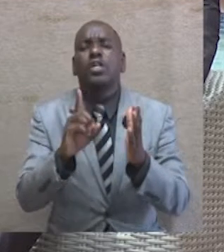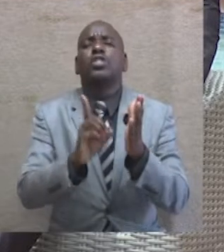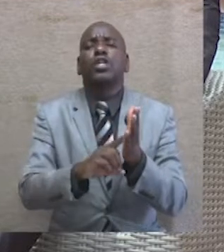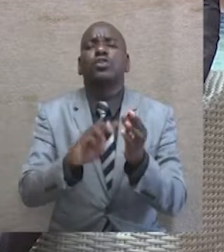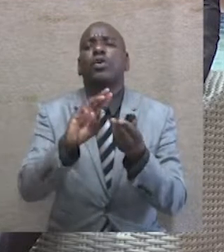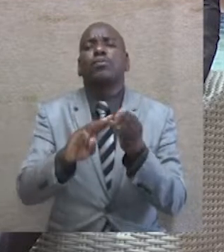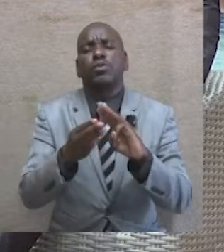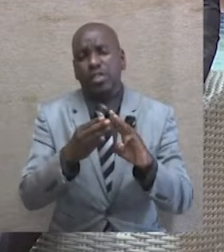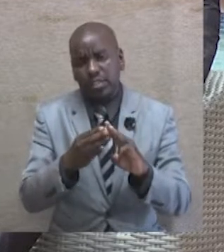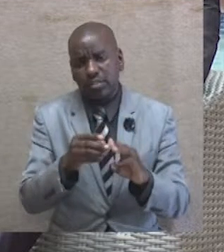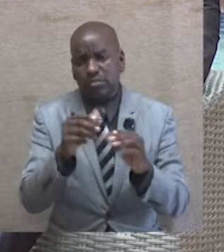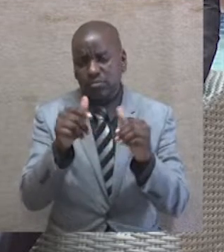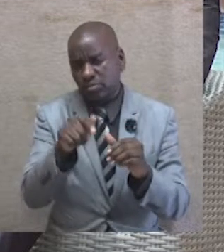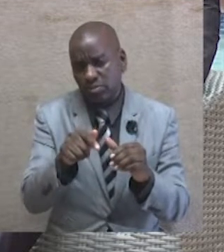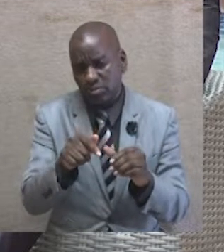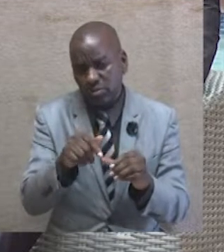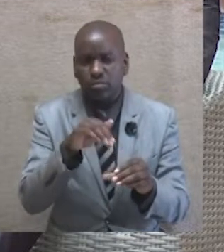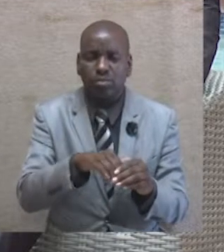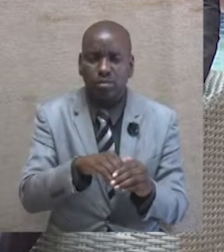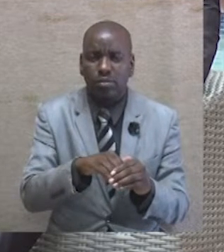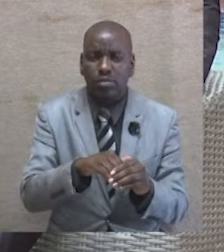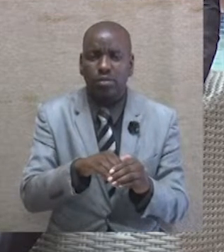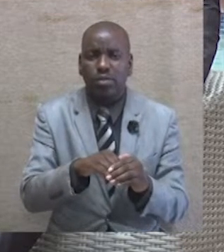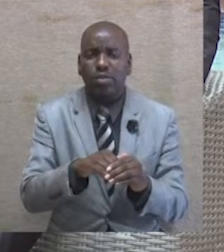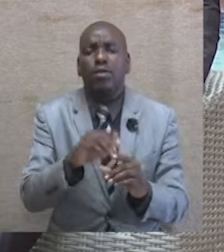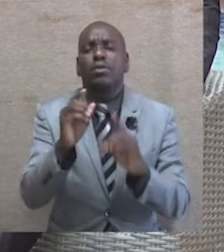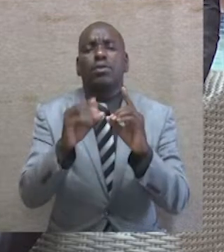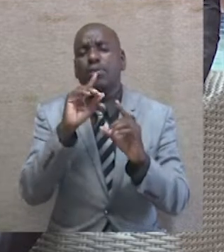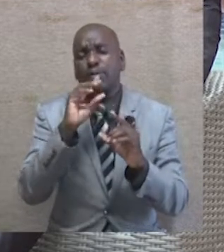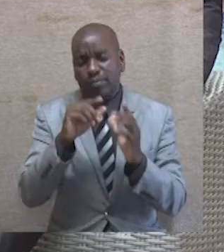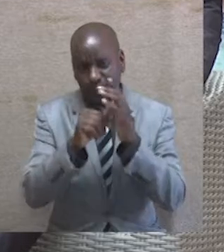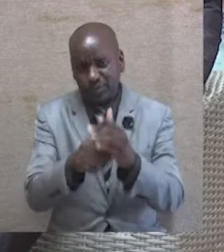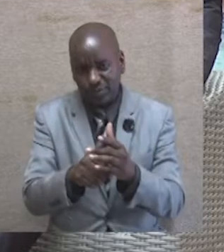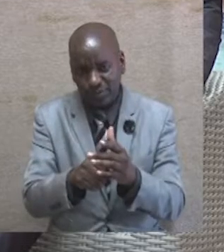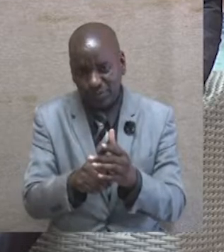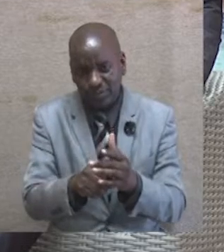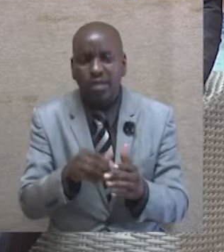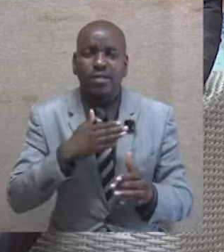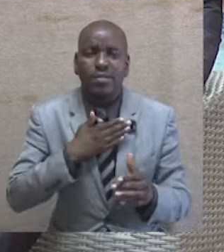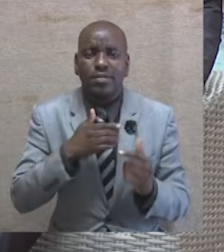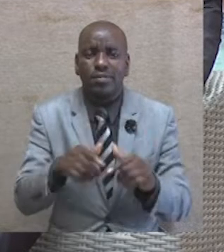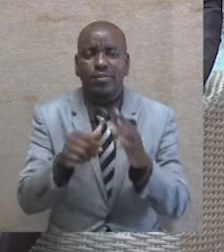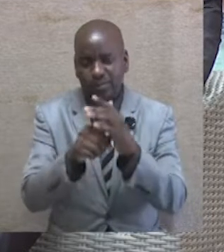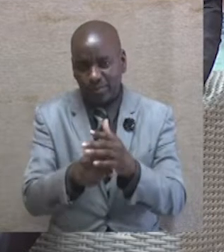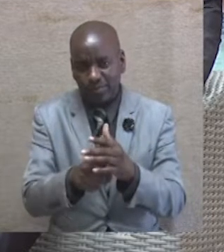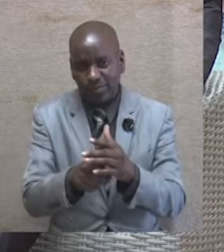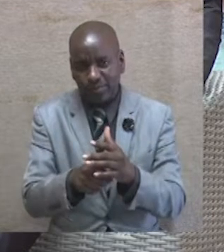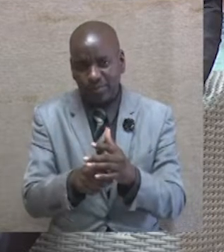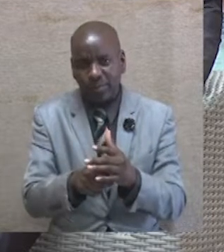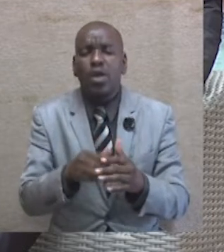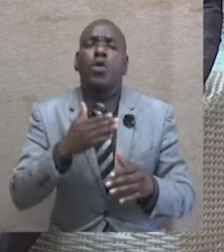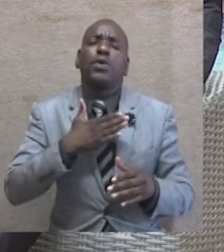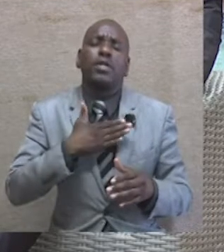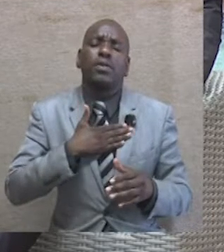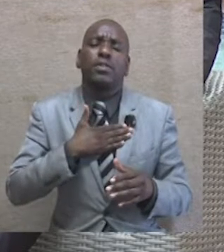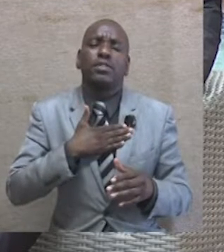Does sexual reproductive health rights fall within guidance counseling, and is this being taught in schools? It does.